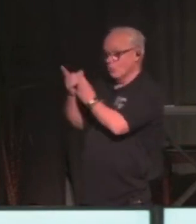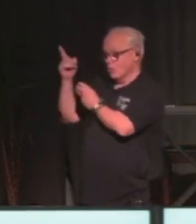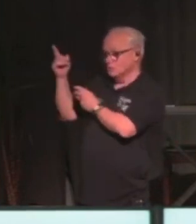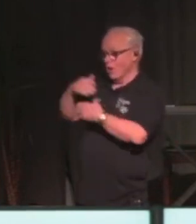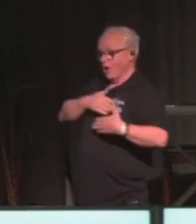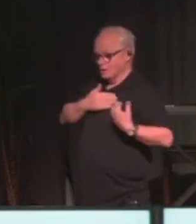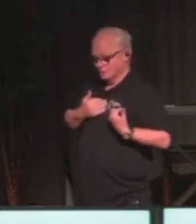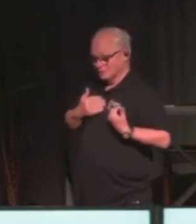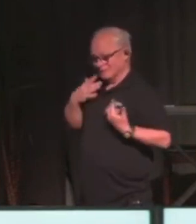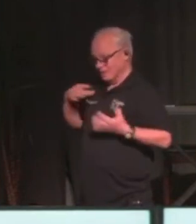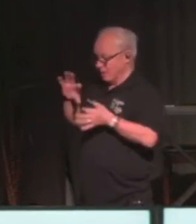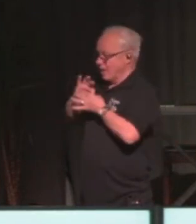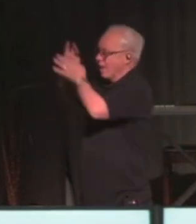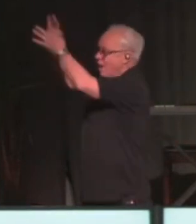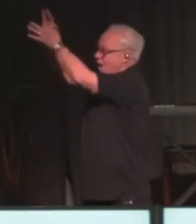And maybe I have